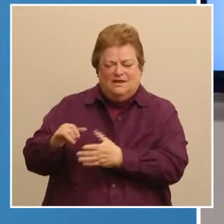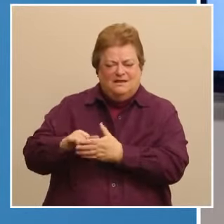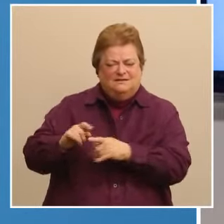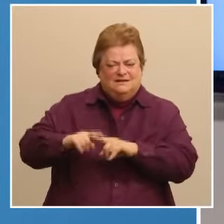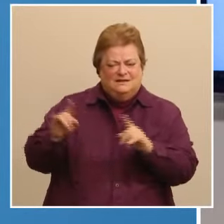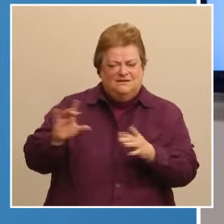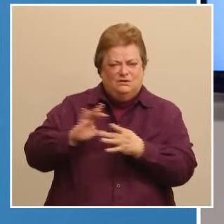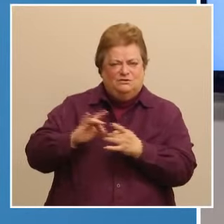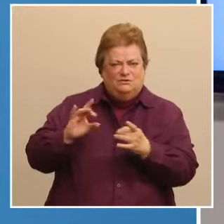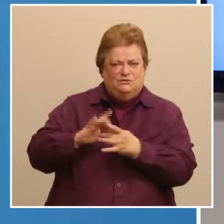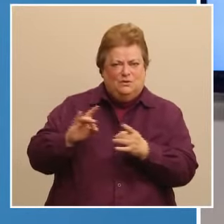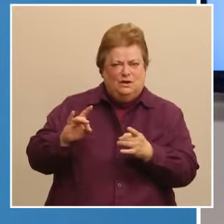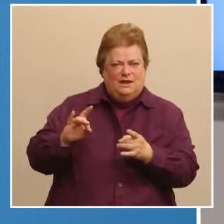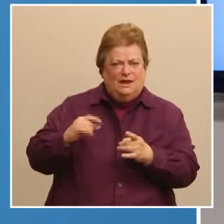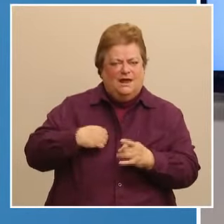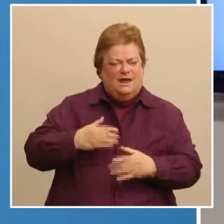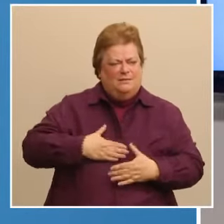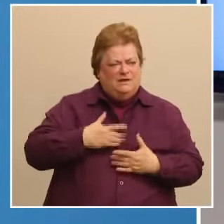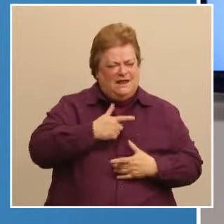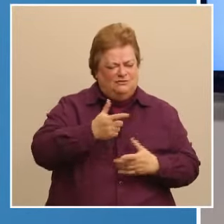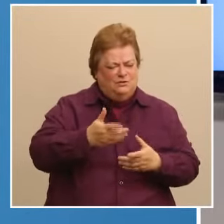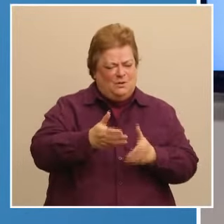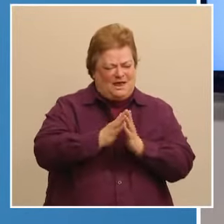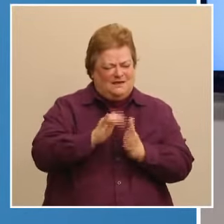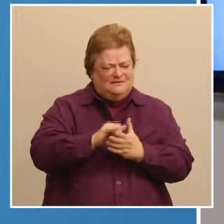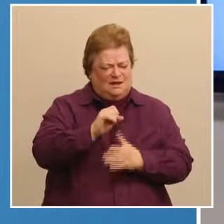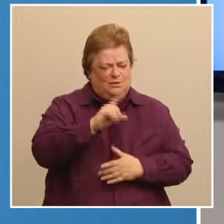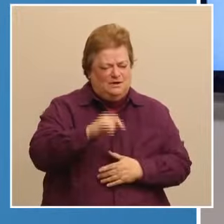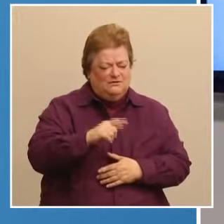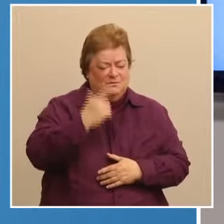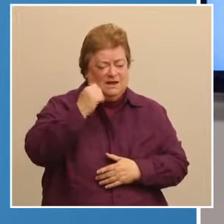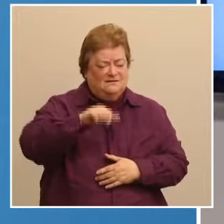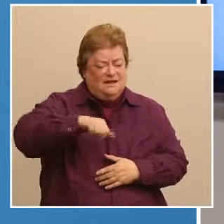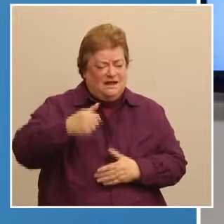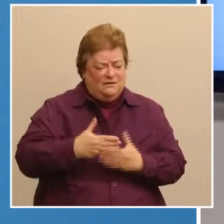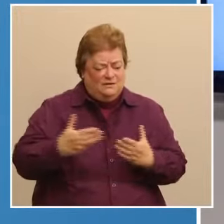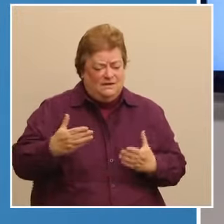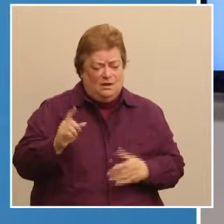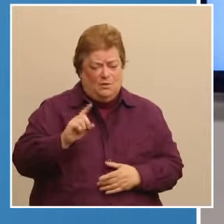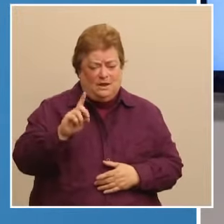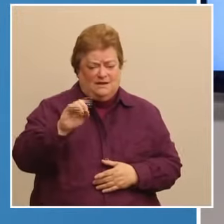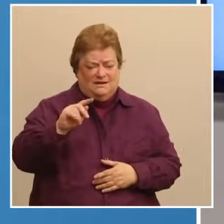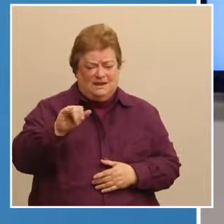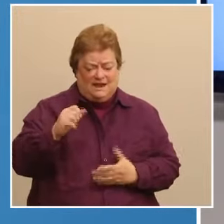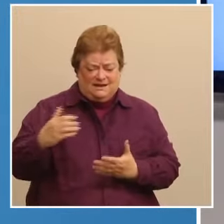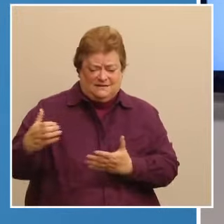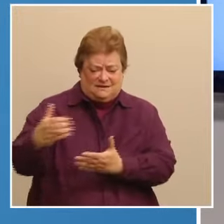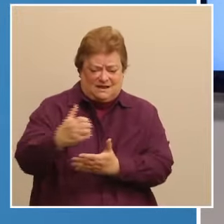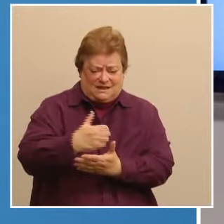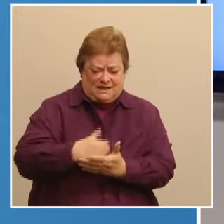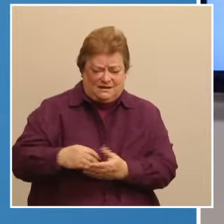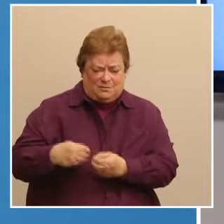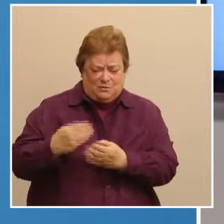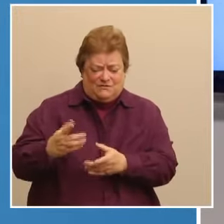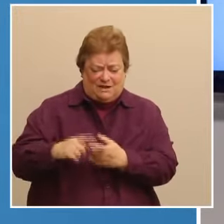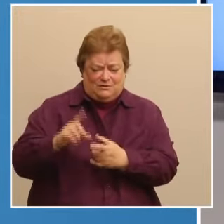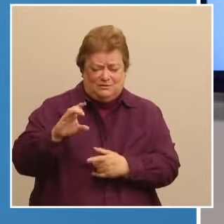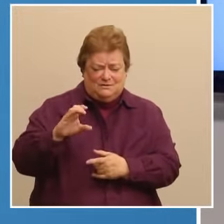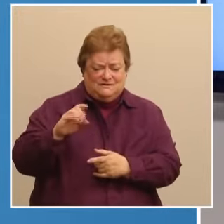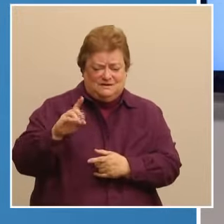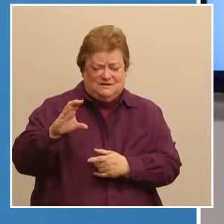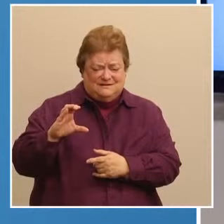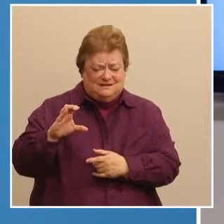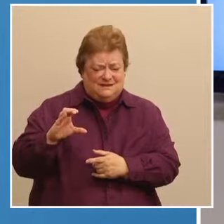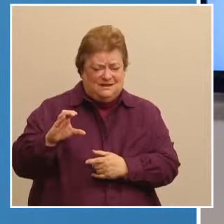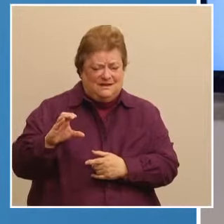story. And I'm glad you asked that question, because the other thing is where the data is collected and provided to CDC is in